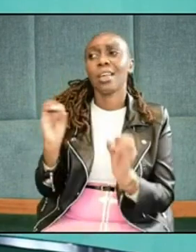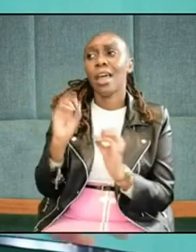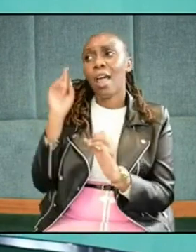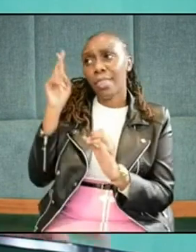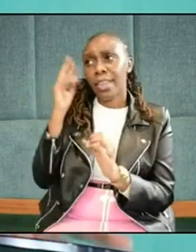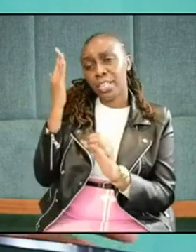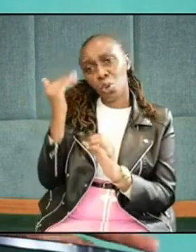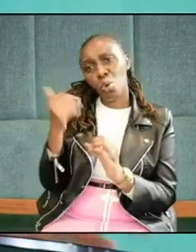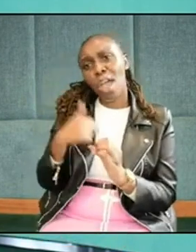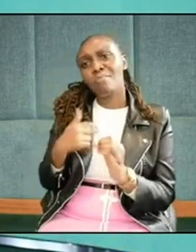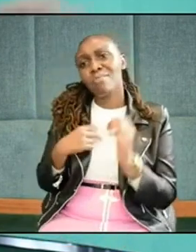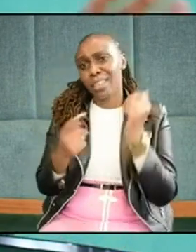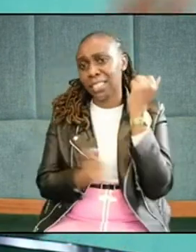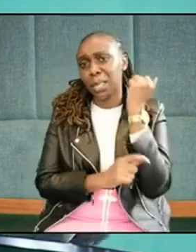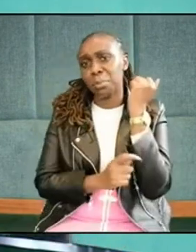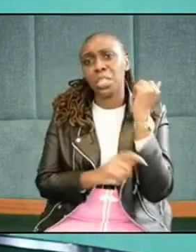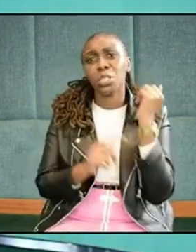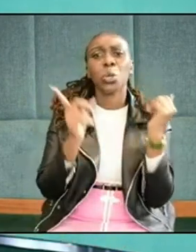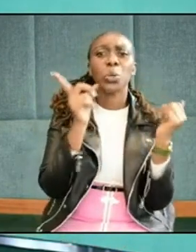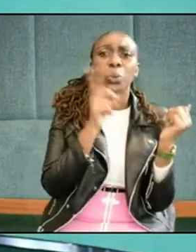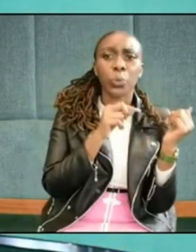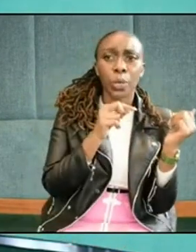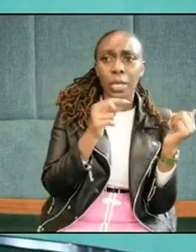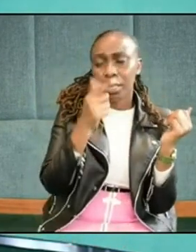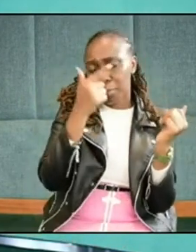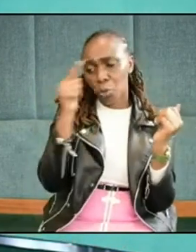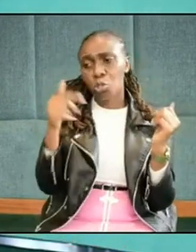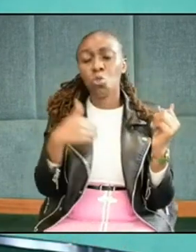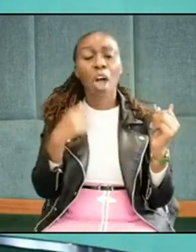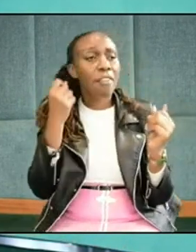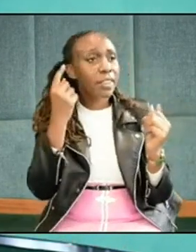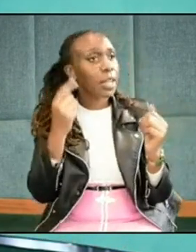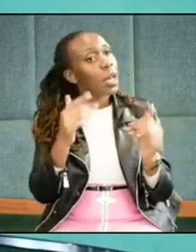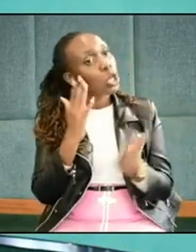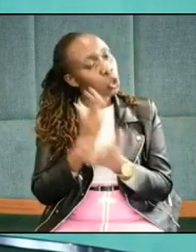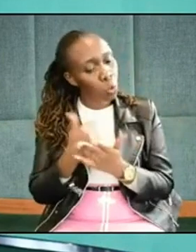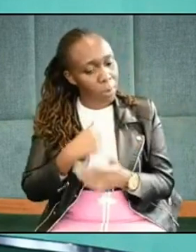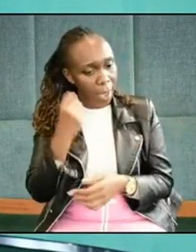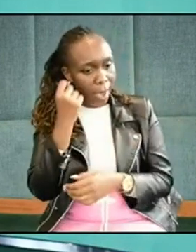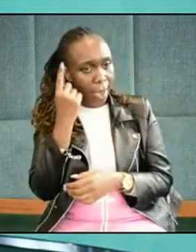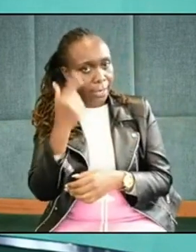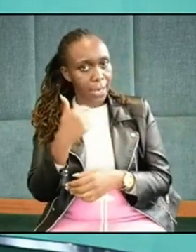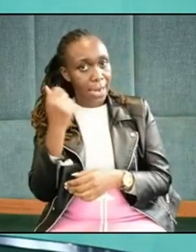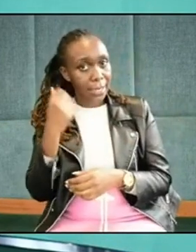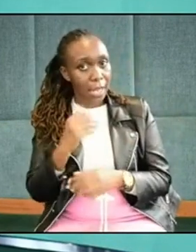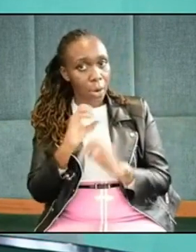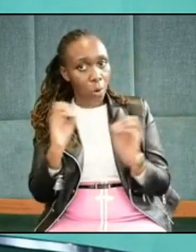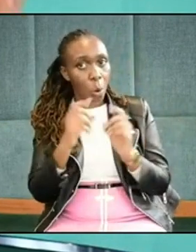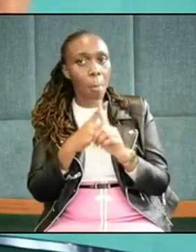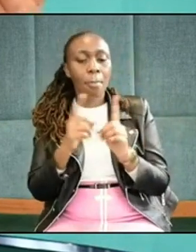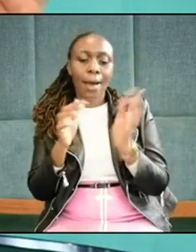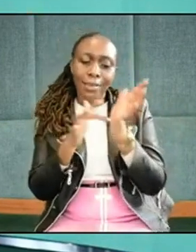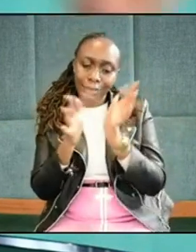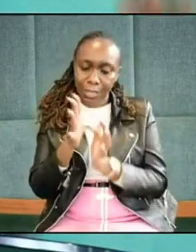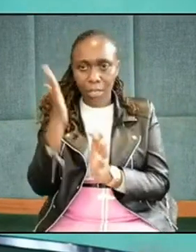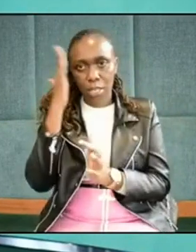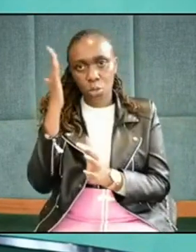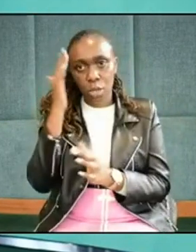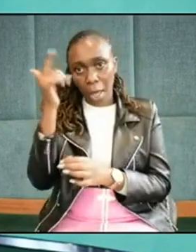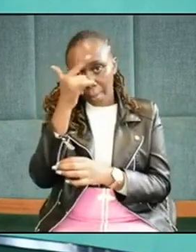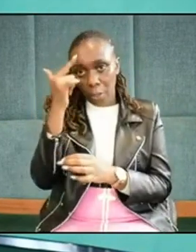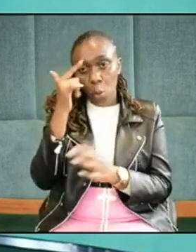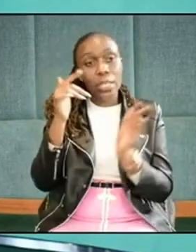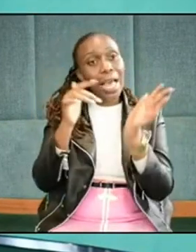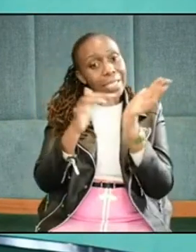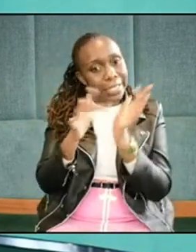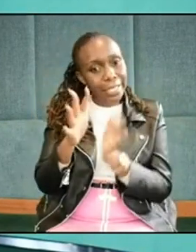why I fell into this temptation, you have no idea. I may not have an idea, but Christ knows. Because his was the